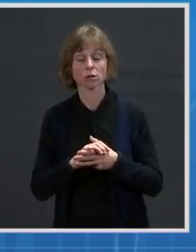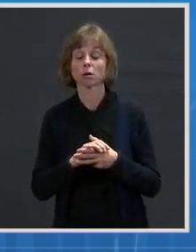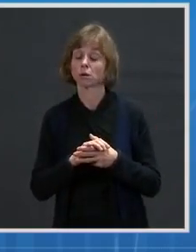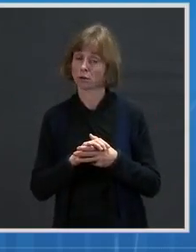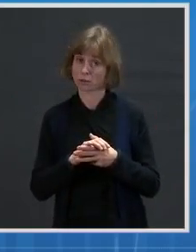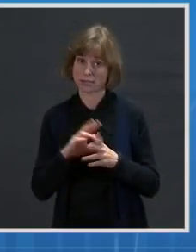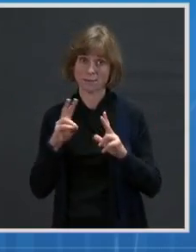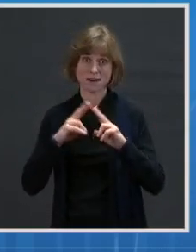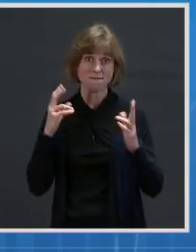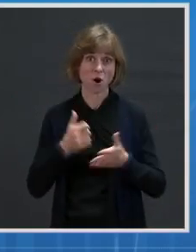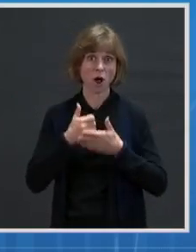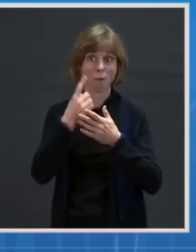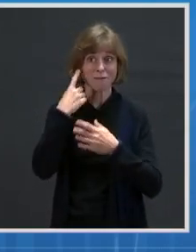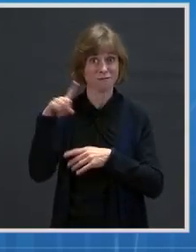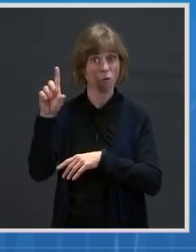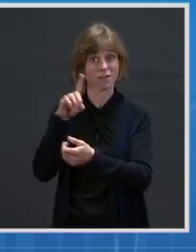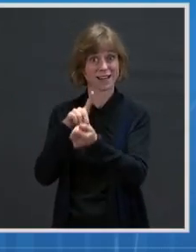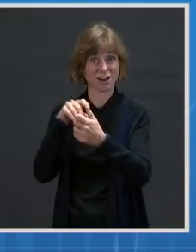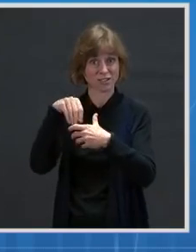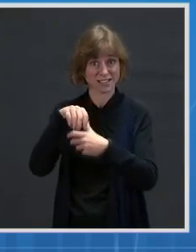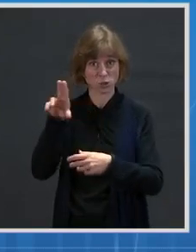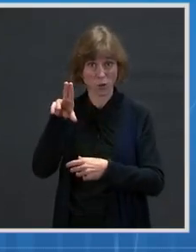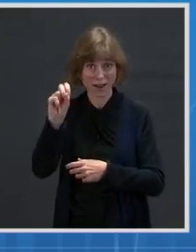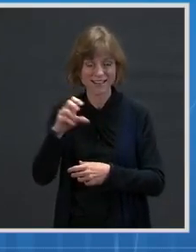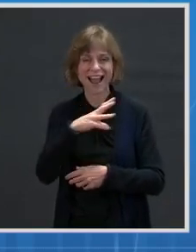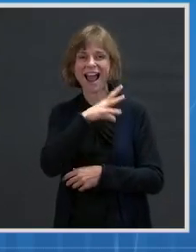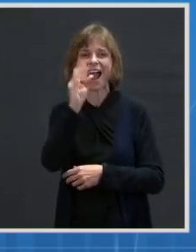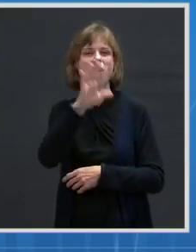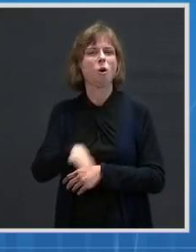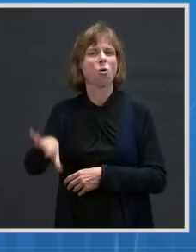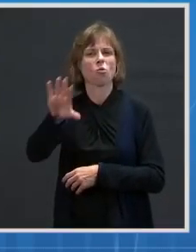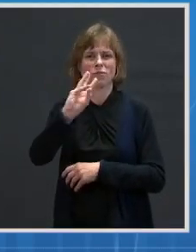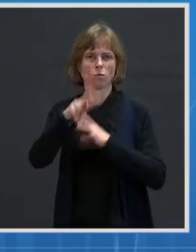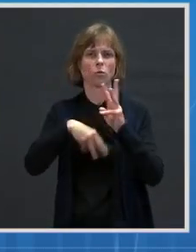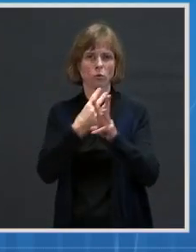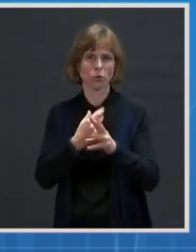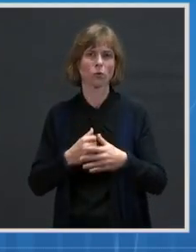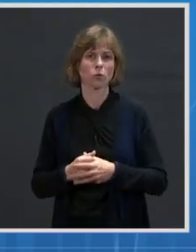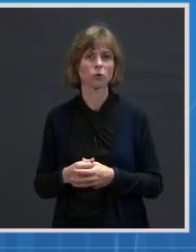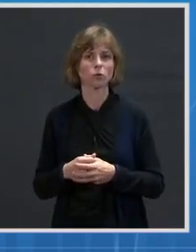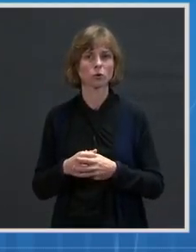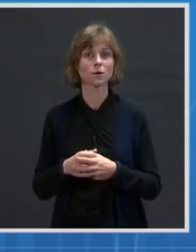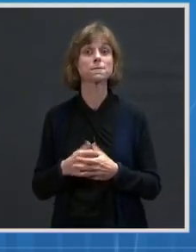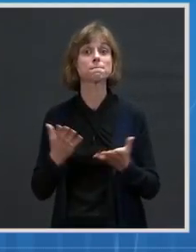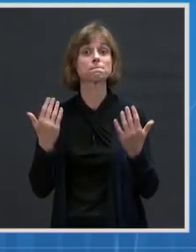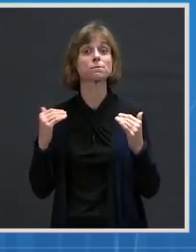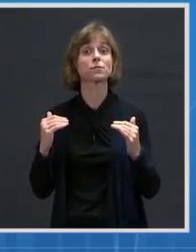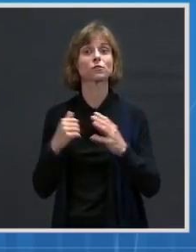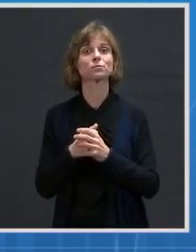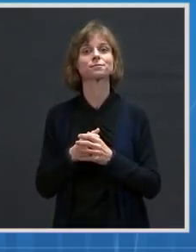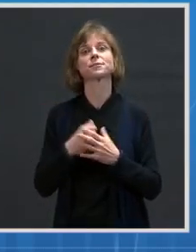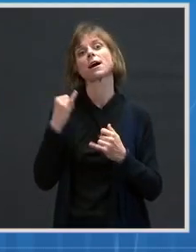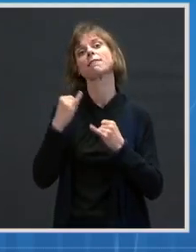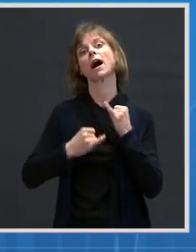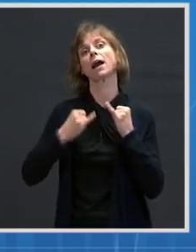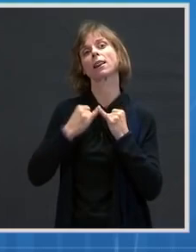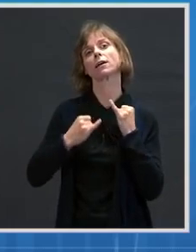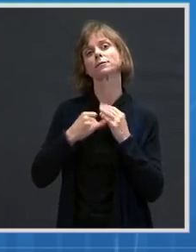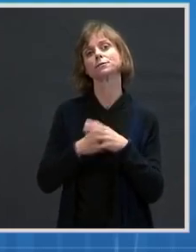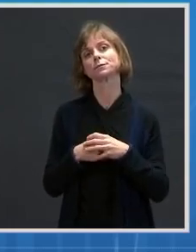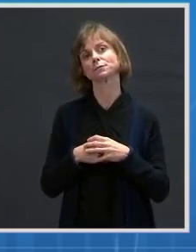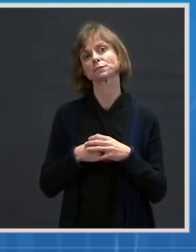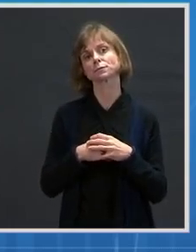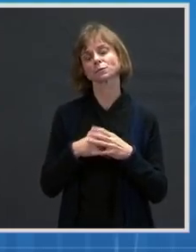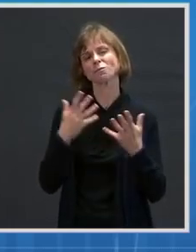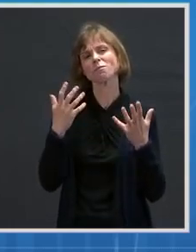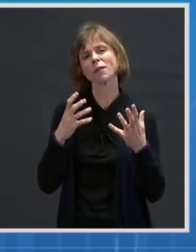clinicians, not only in the United States, but worldwide. And if I could have the next slide, finally, I want to just bring